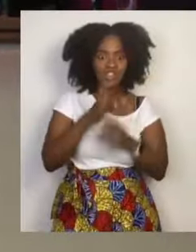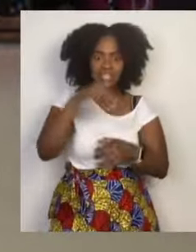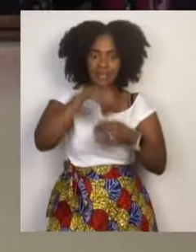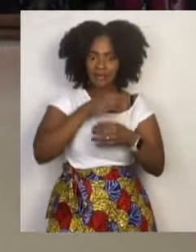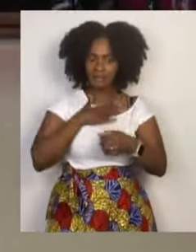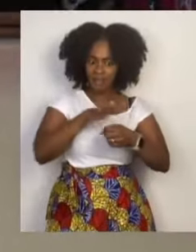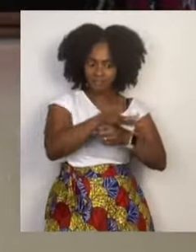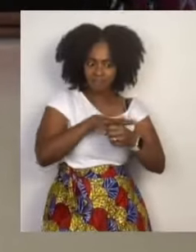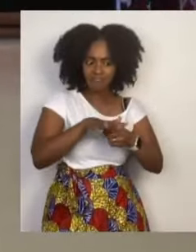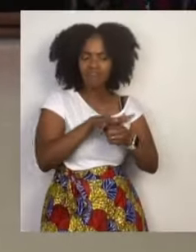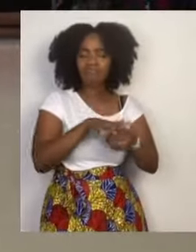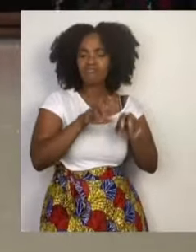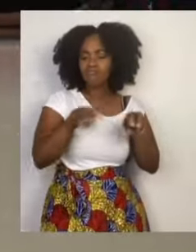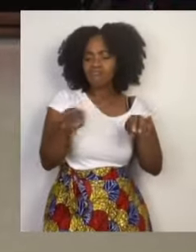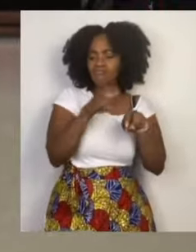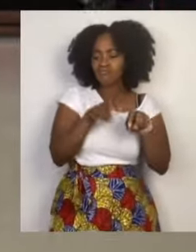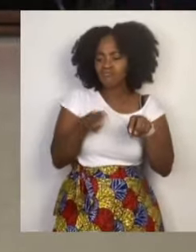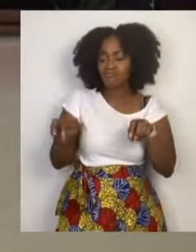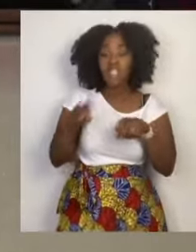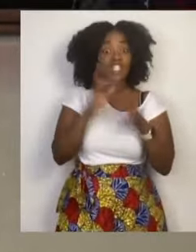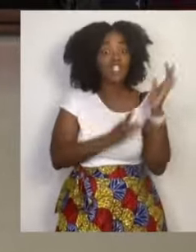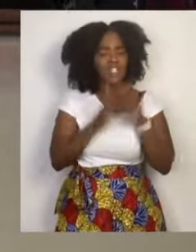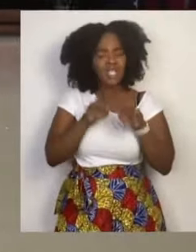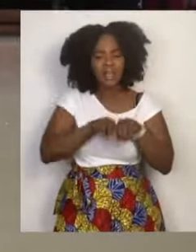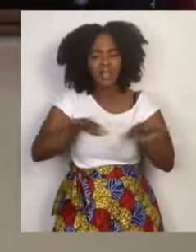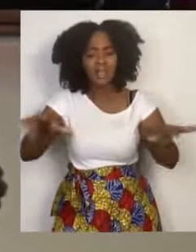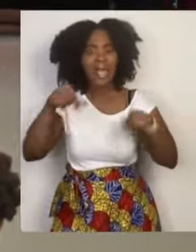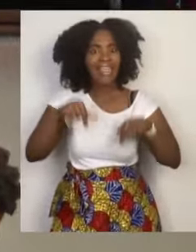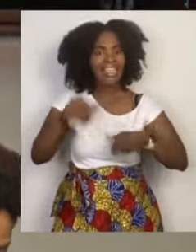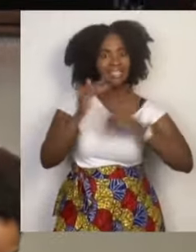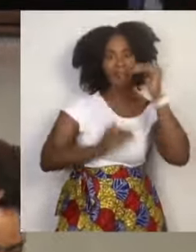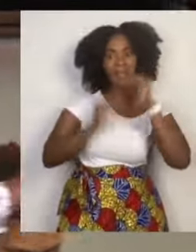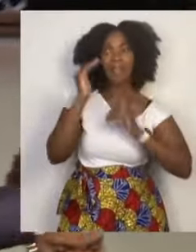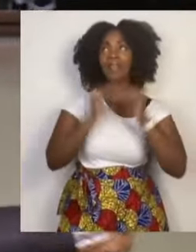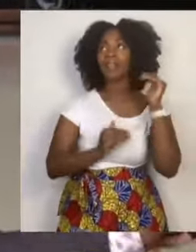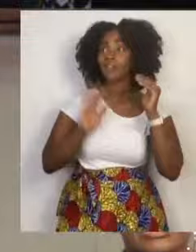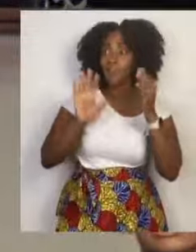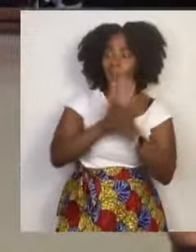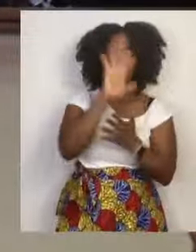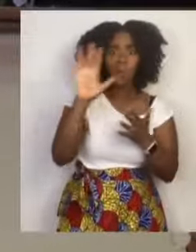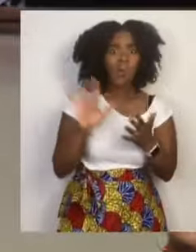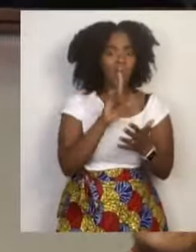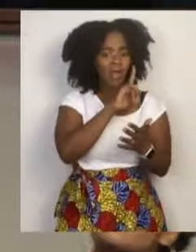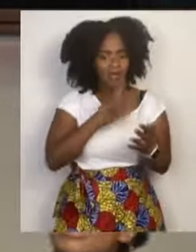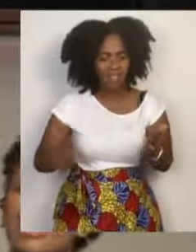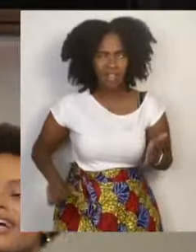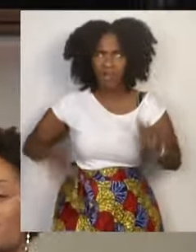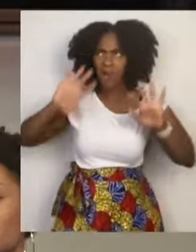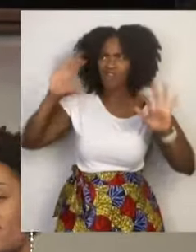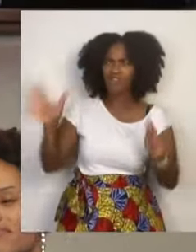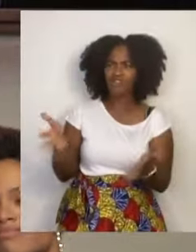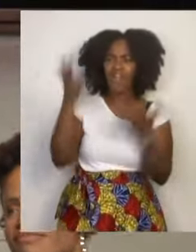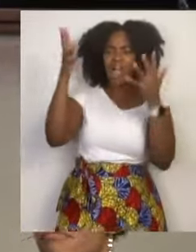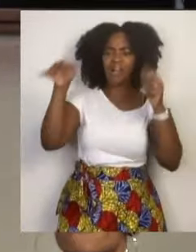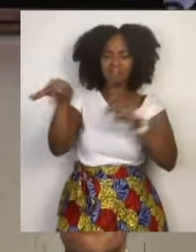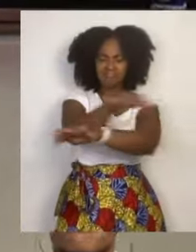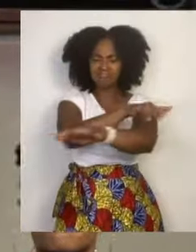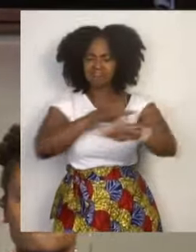Jesus in this building. Let the glory of the Lord rise among us.